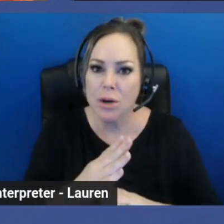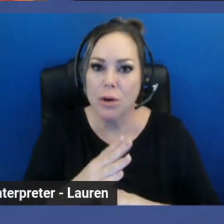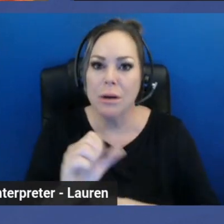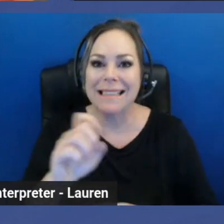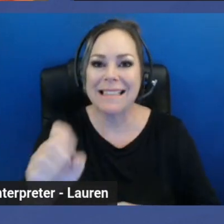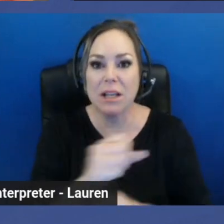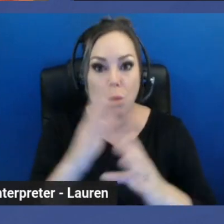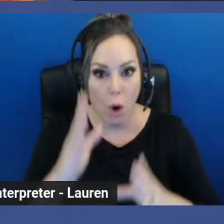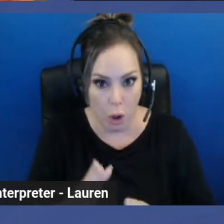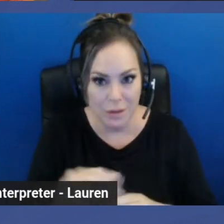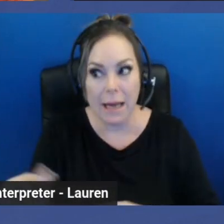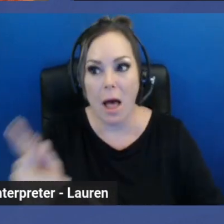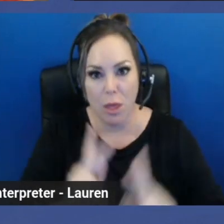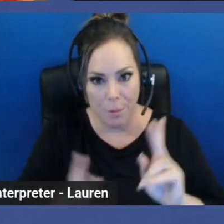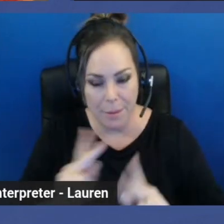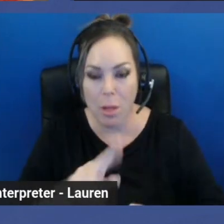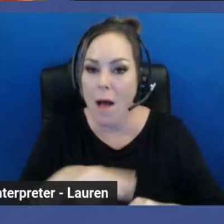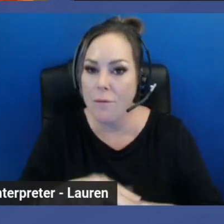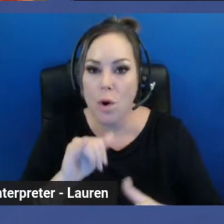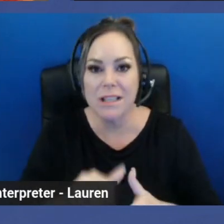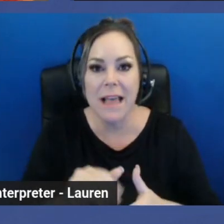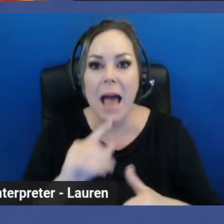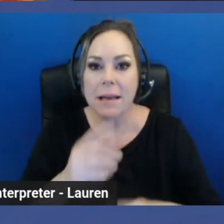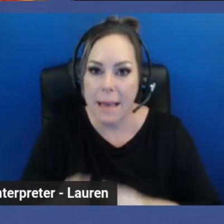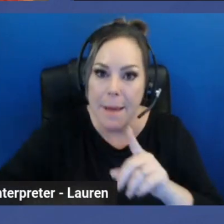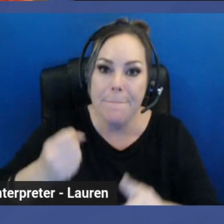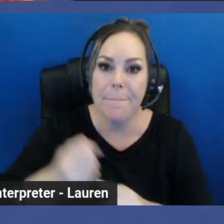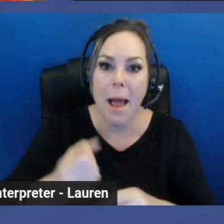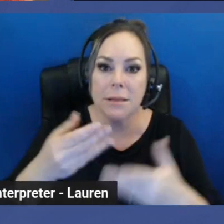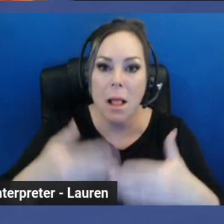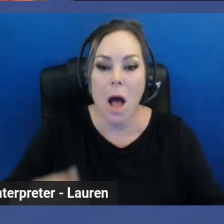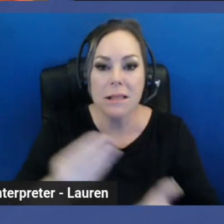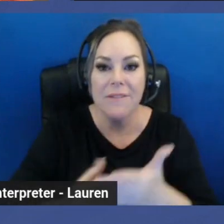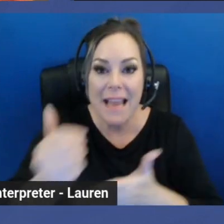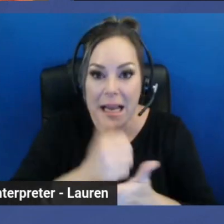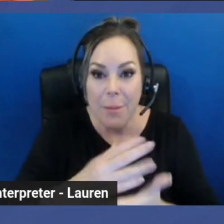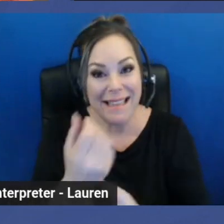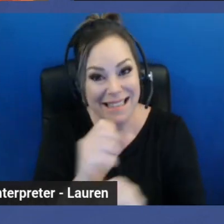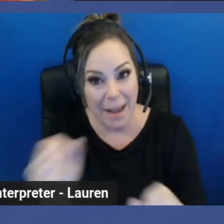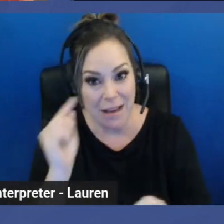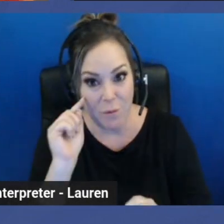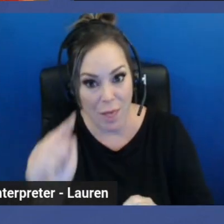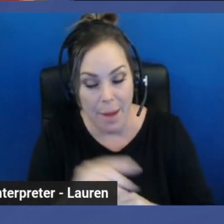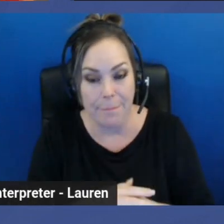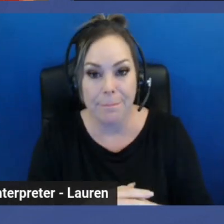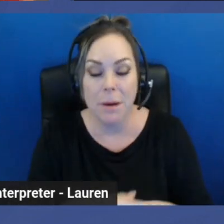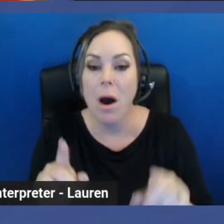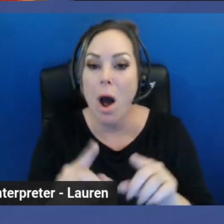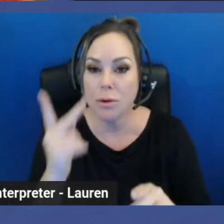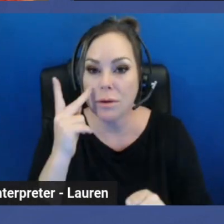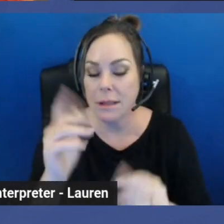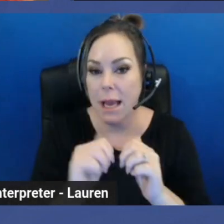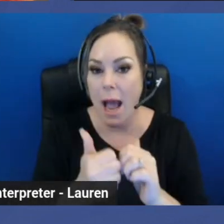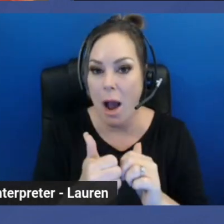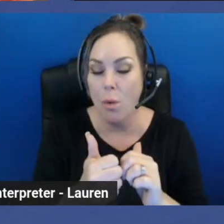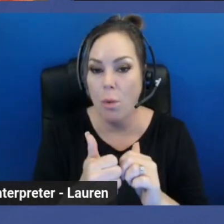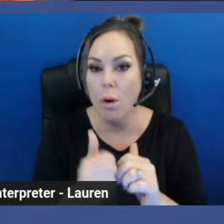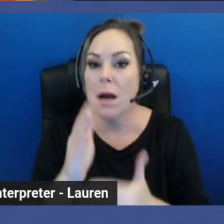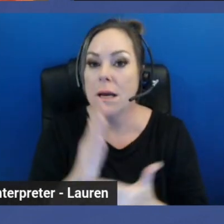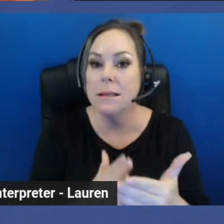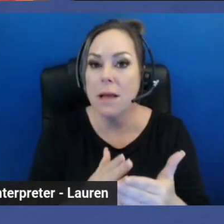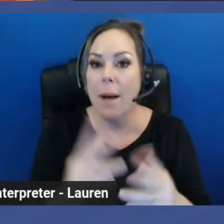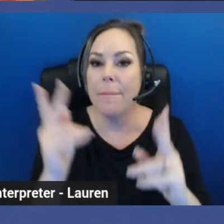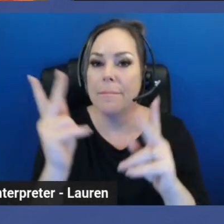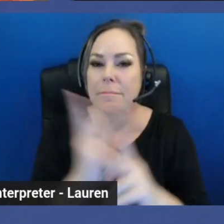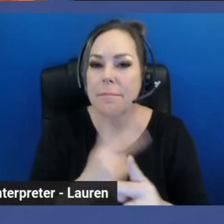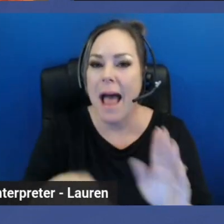among many other people. And of course, that trickles down into loss of income, loss of safety for them. right? We also see how certain algorithms